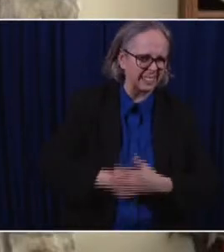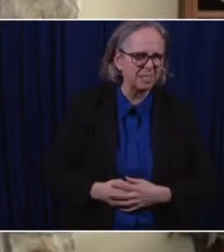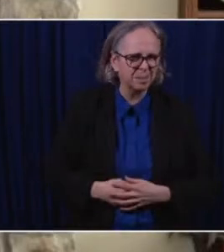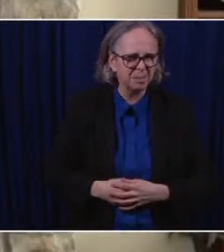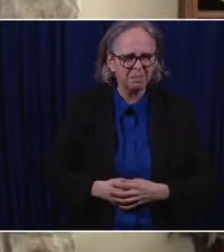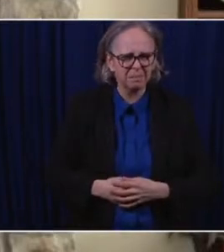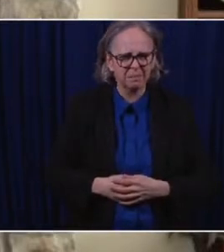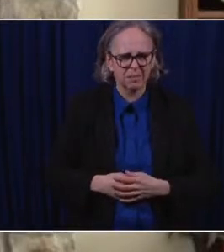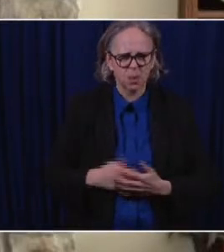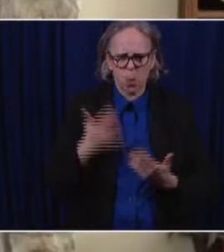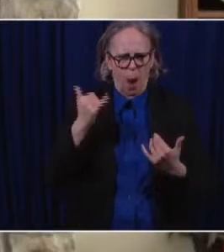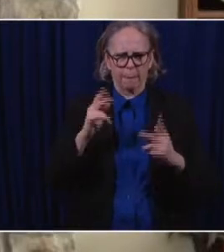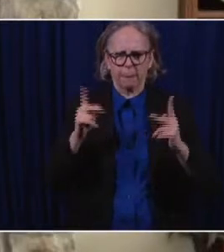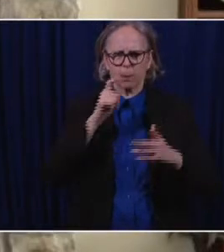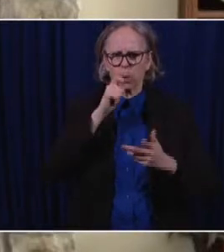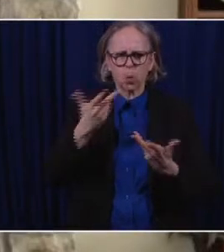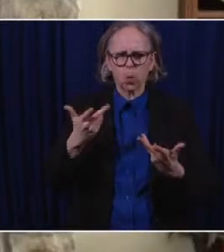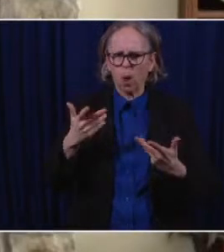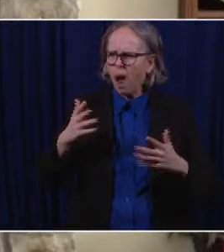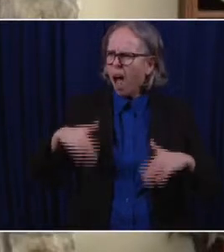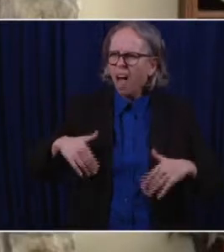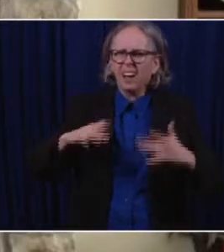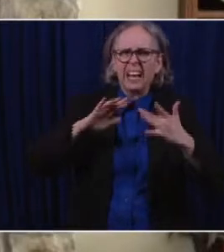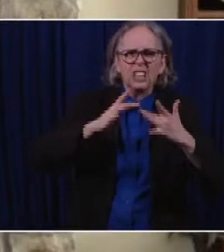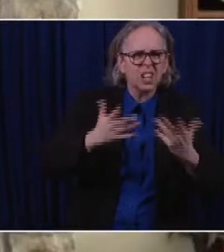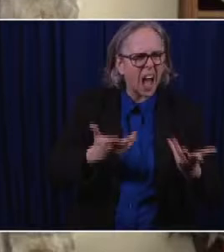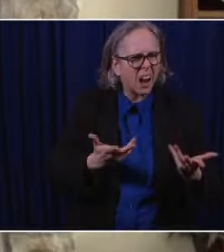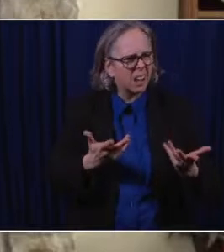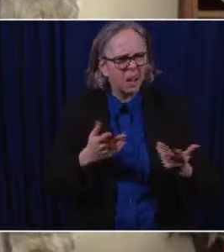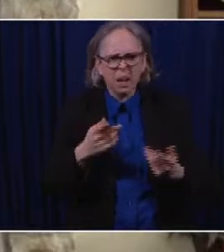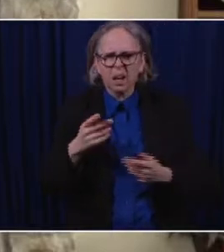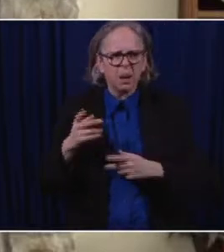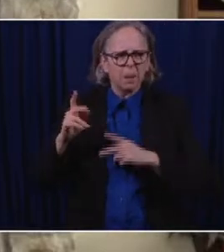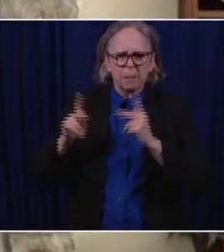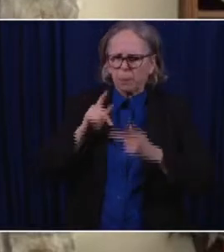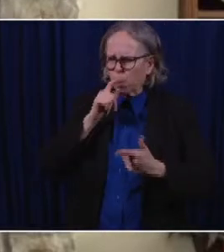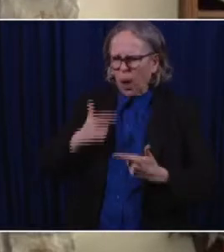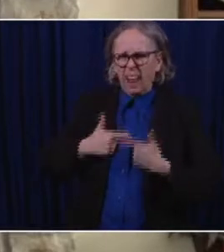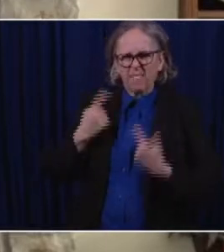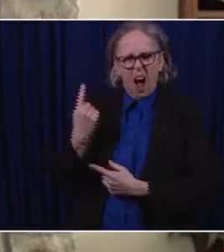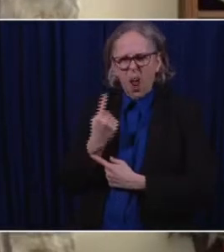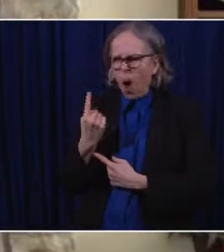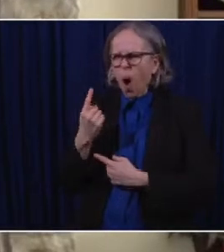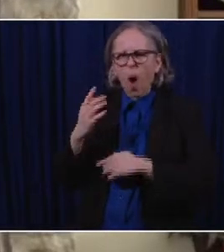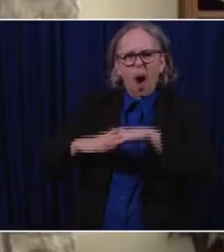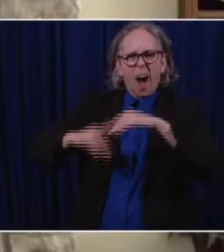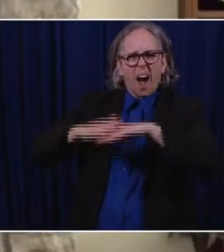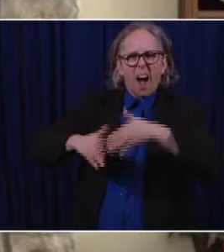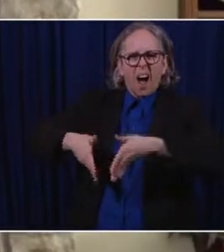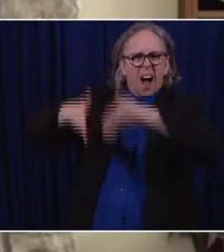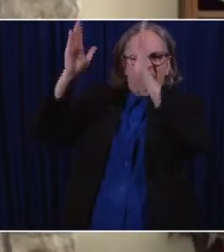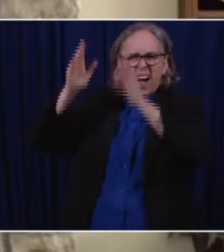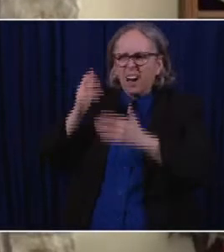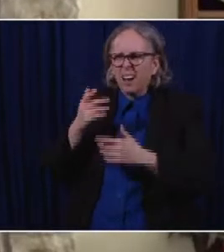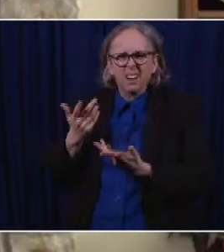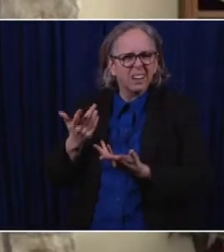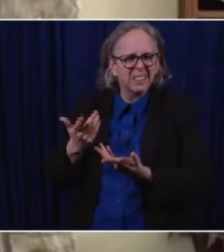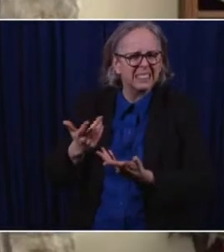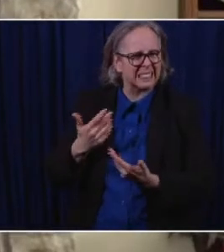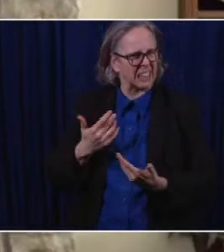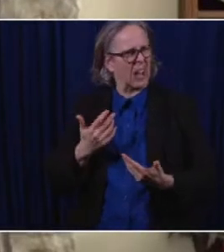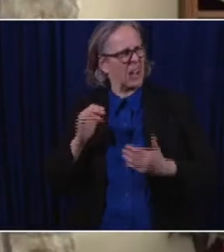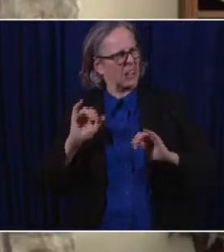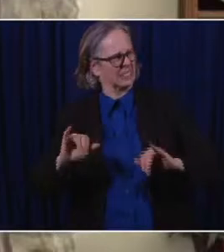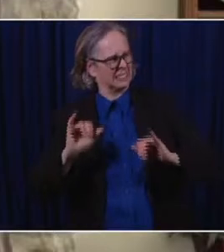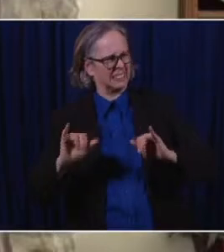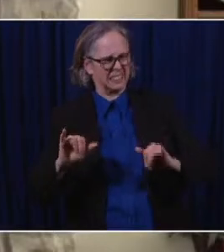internet, people who are at home, people who are not already tied into a healthcare